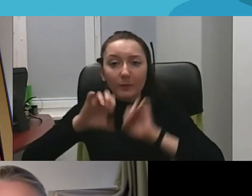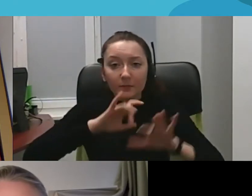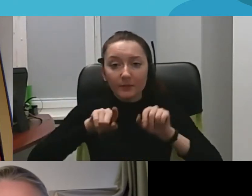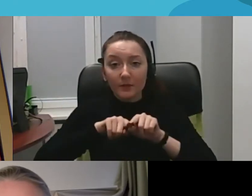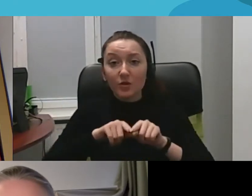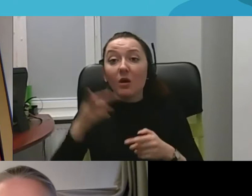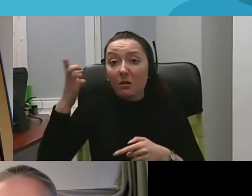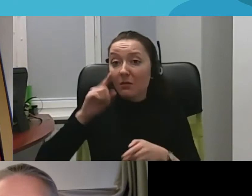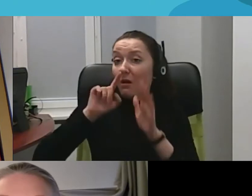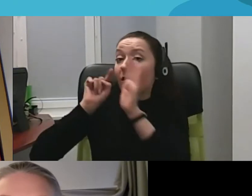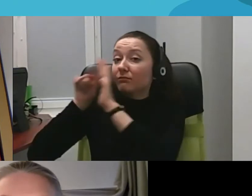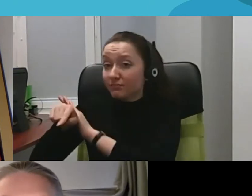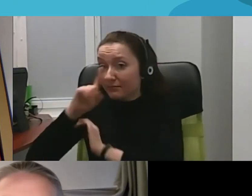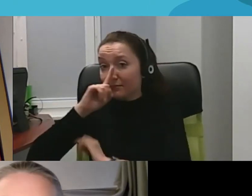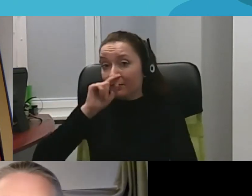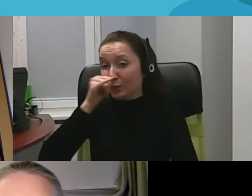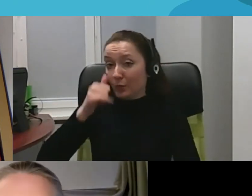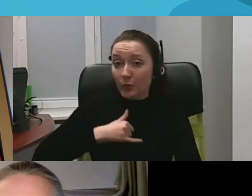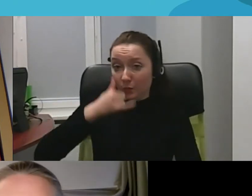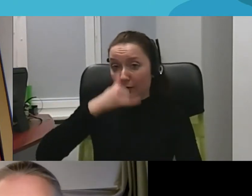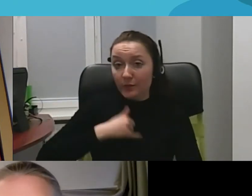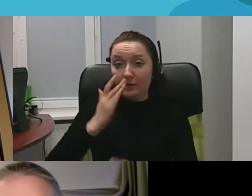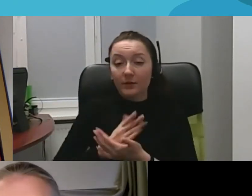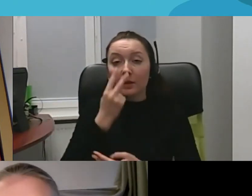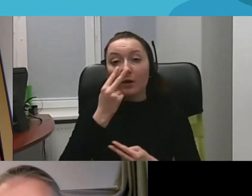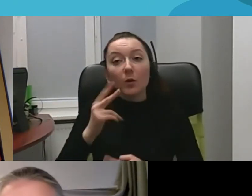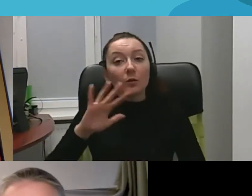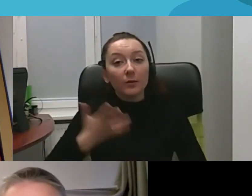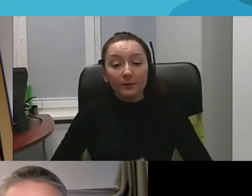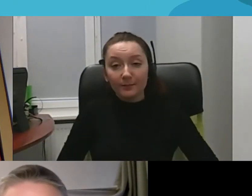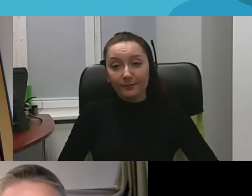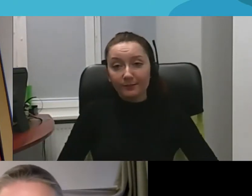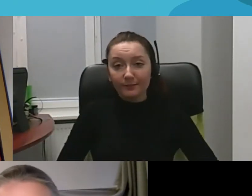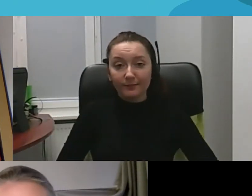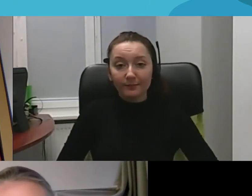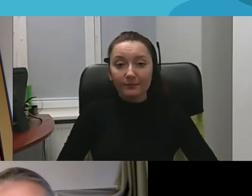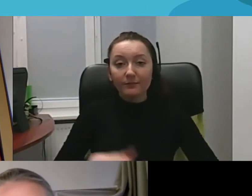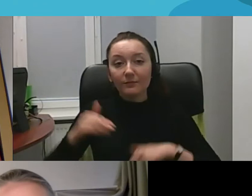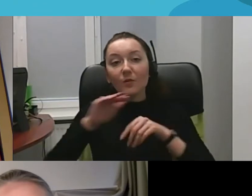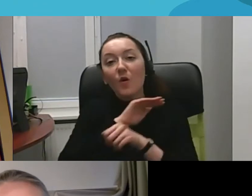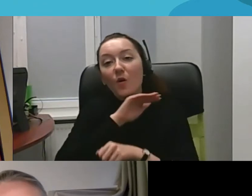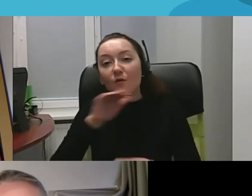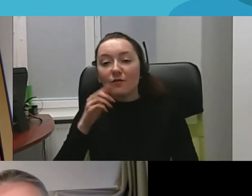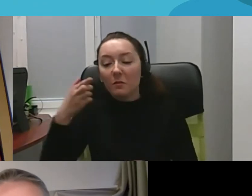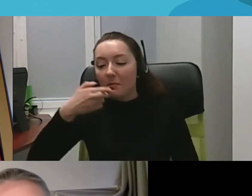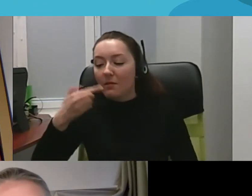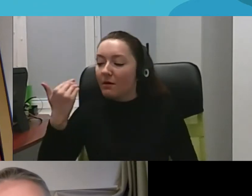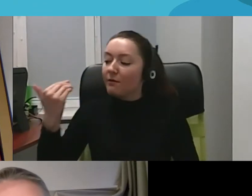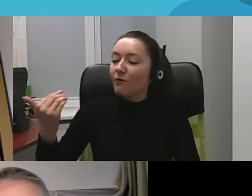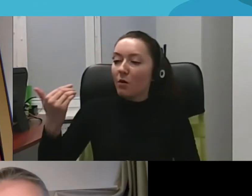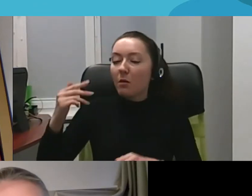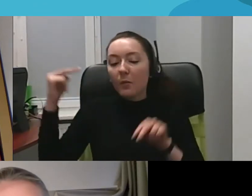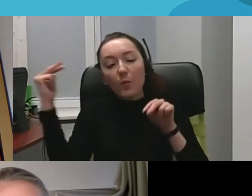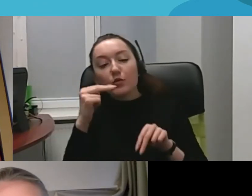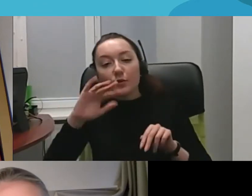which shows actually the attitude of the official Minsk. Anaïs, please share